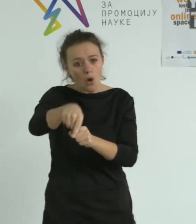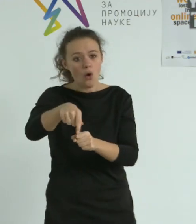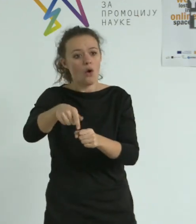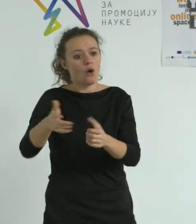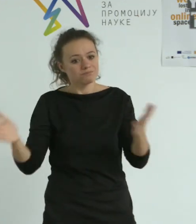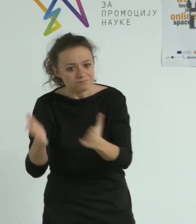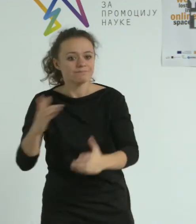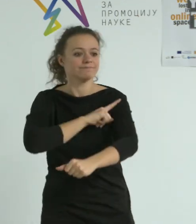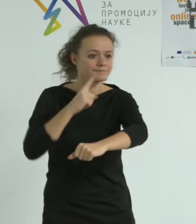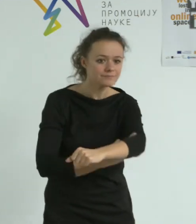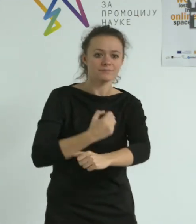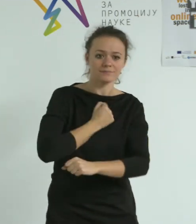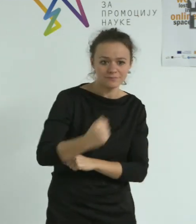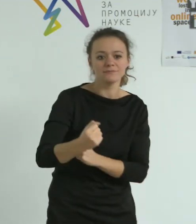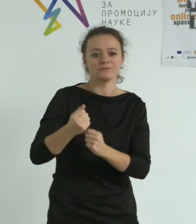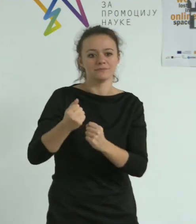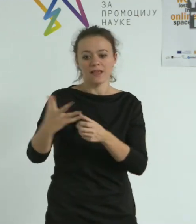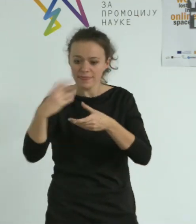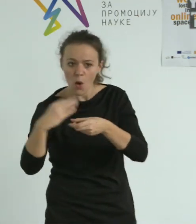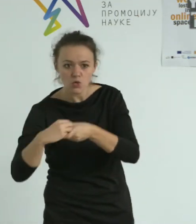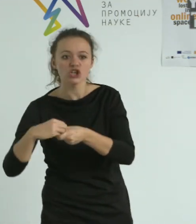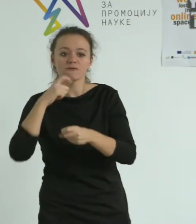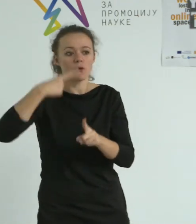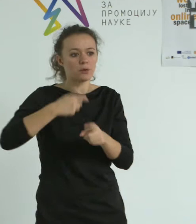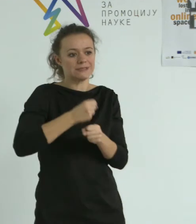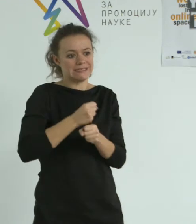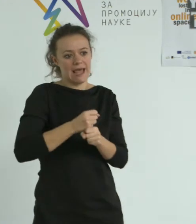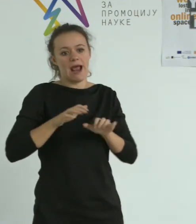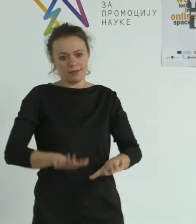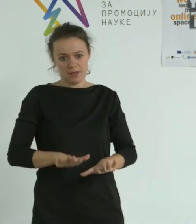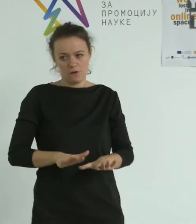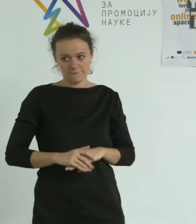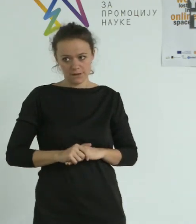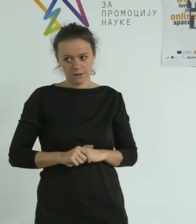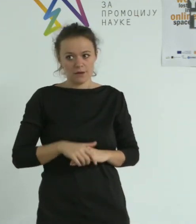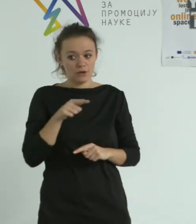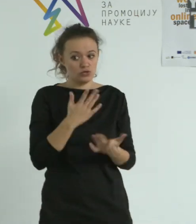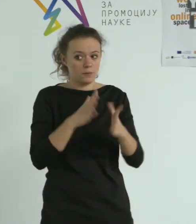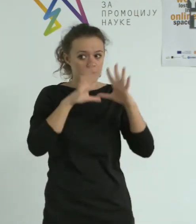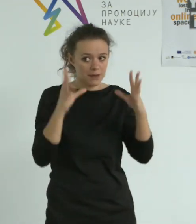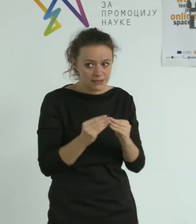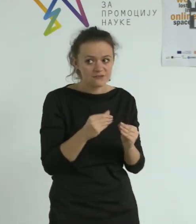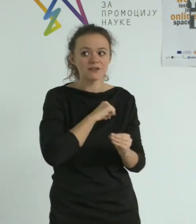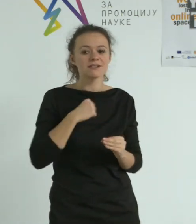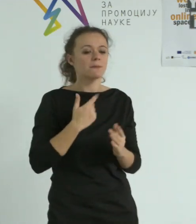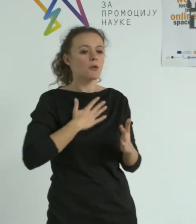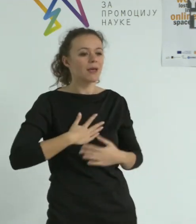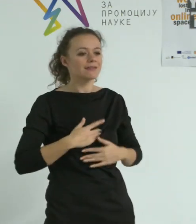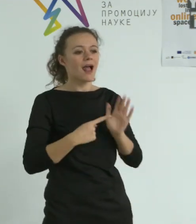encouragement and motivation to participate and to work here. Okay, that would be it. And I just wanted to